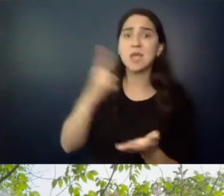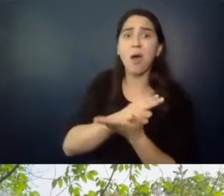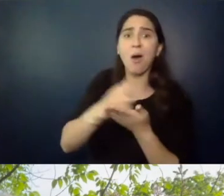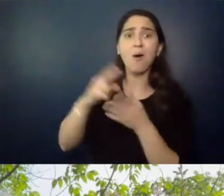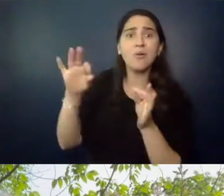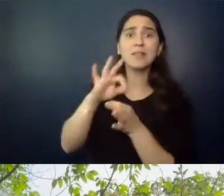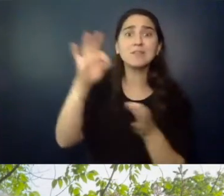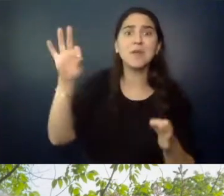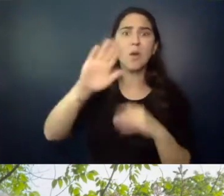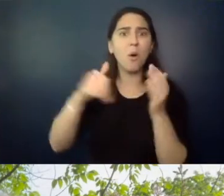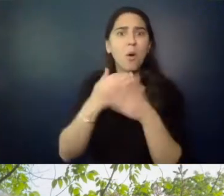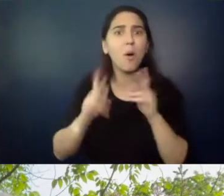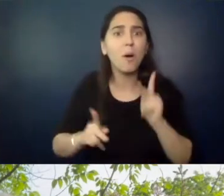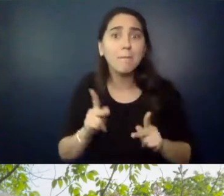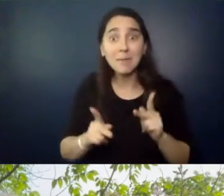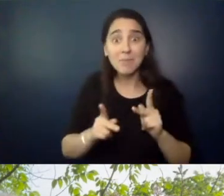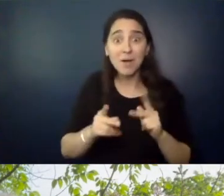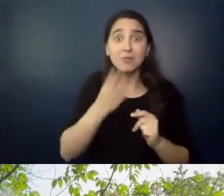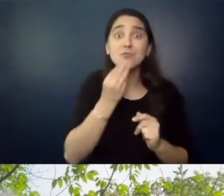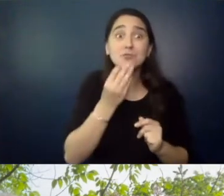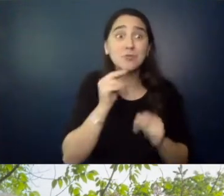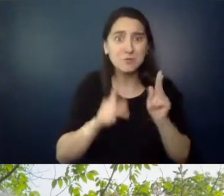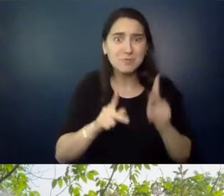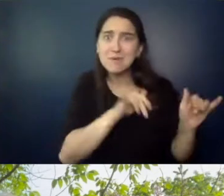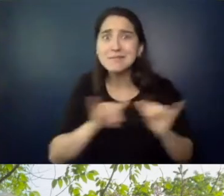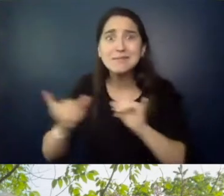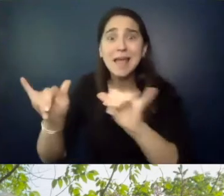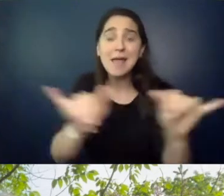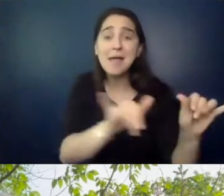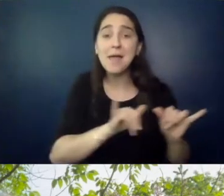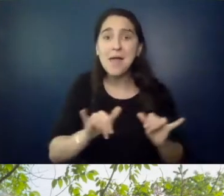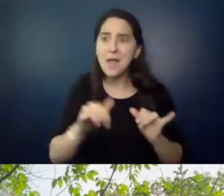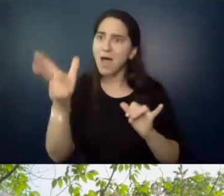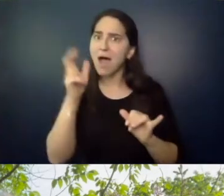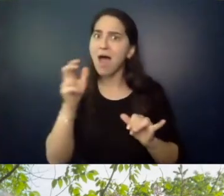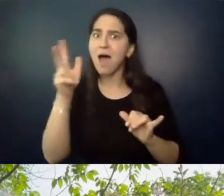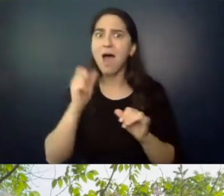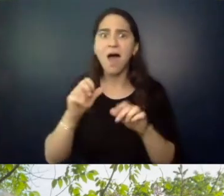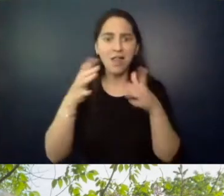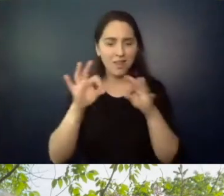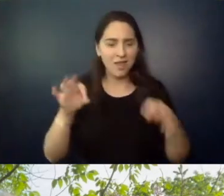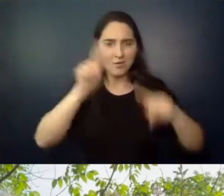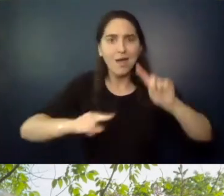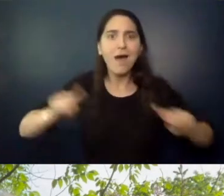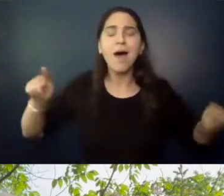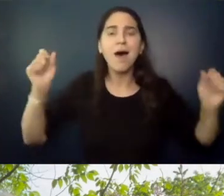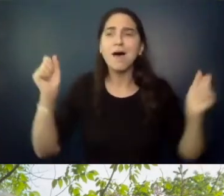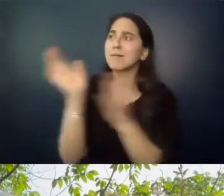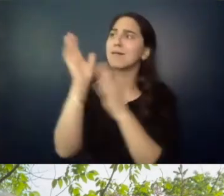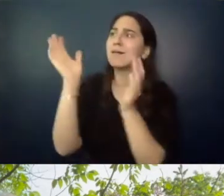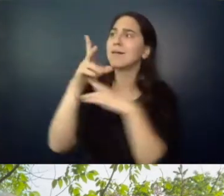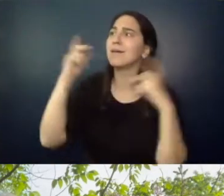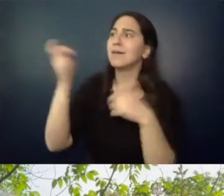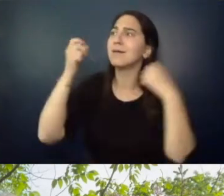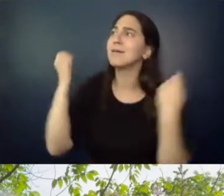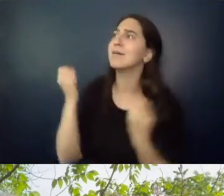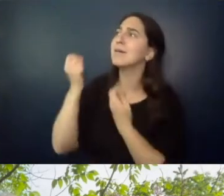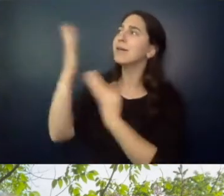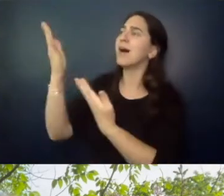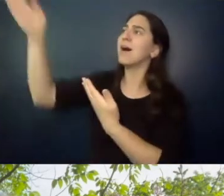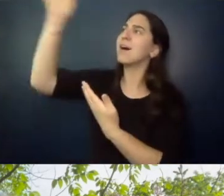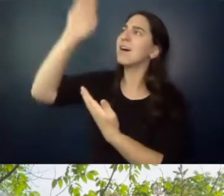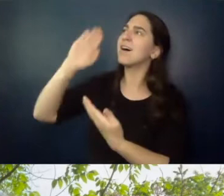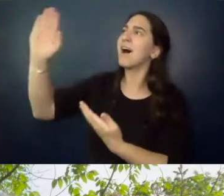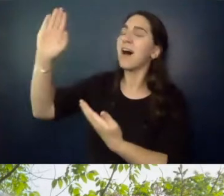the gift of the Holy Spirit had been poured out even on the Gentiles, for they heard them speaking in tongues and praising God. Then Peter